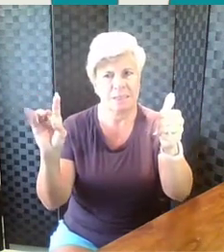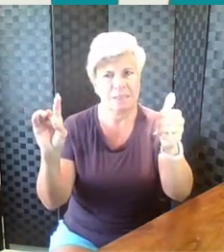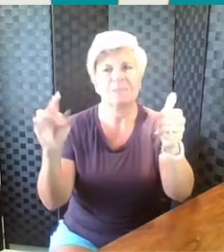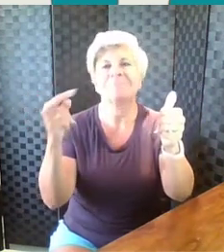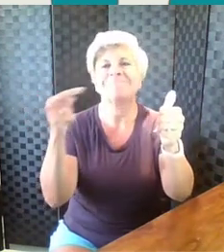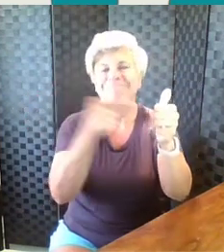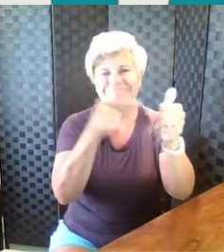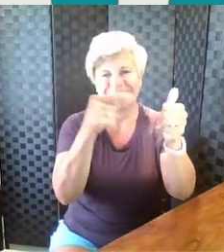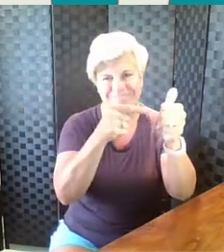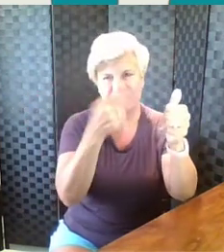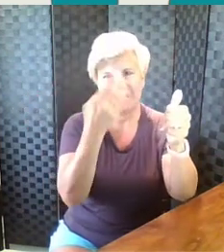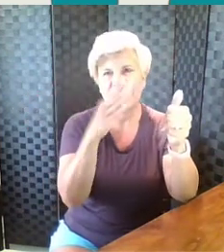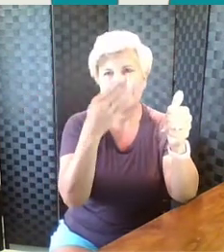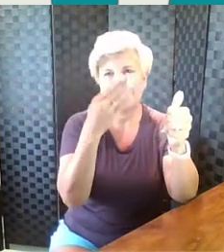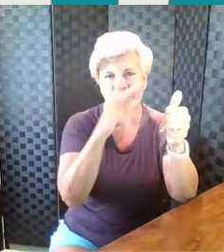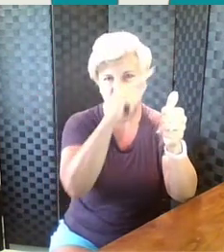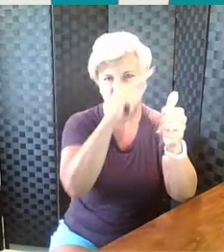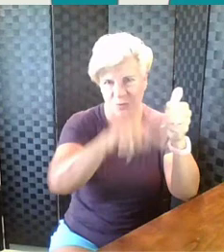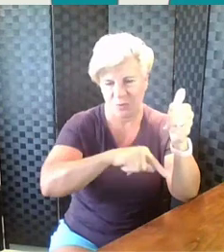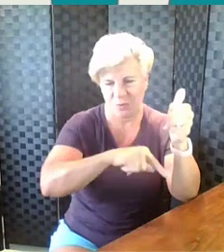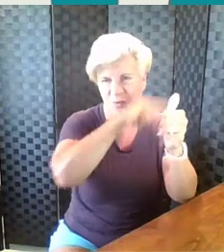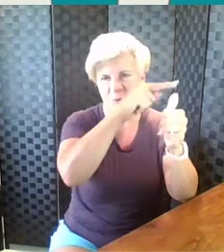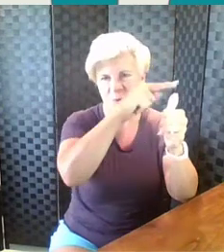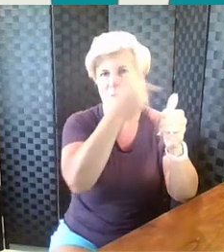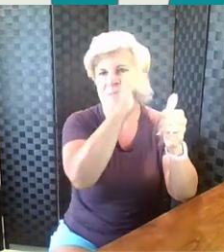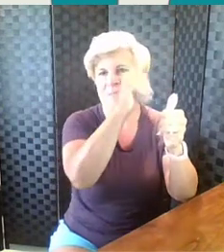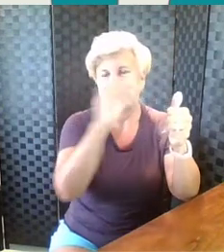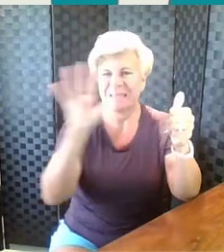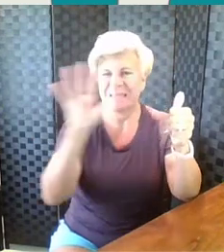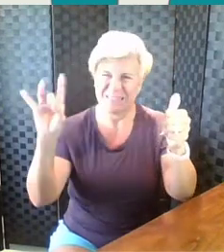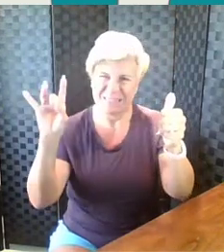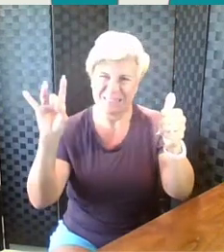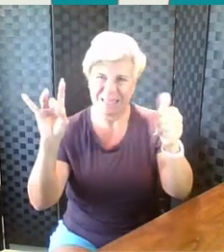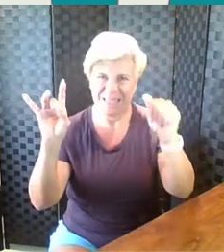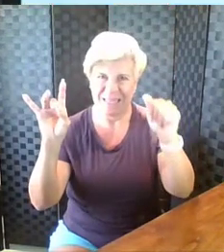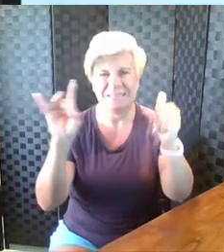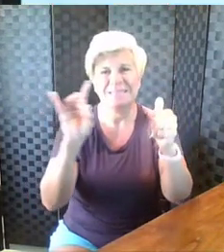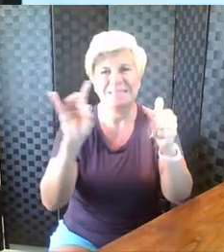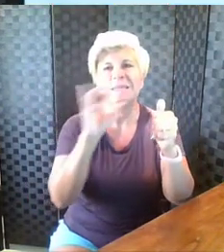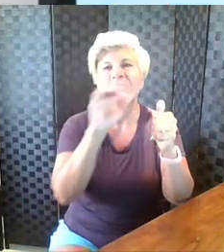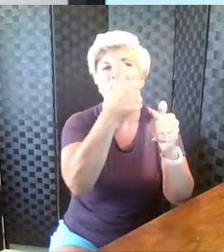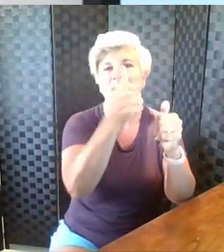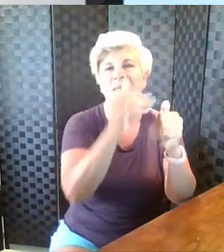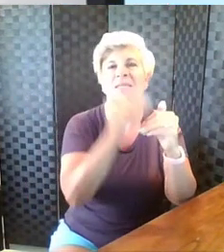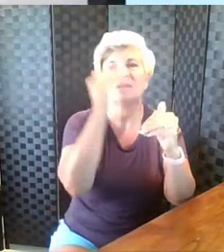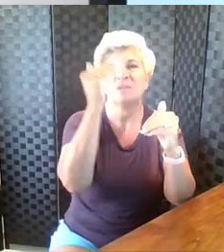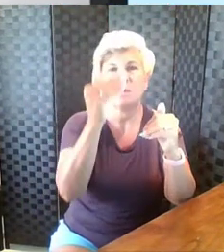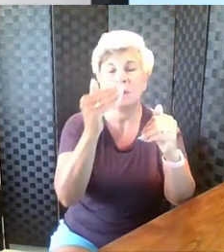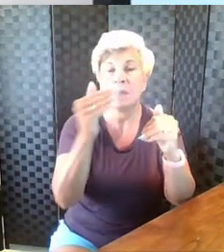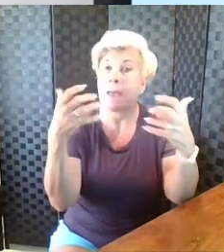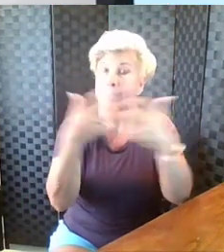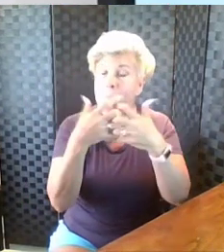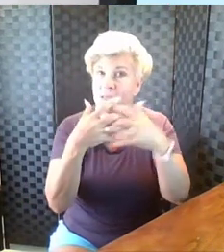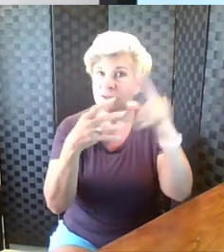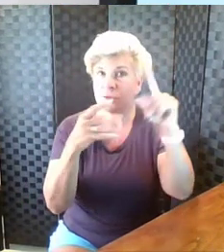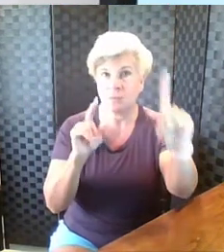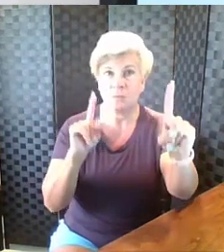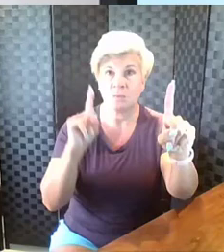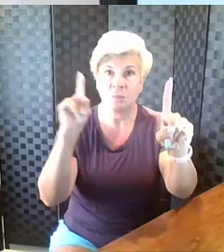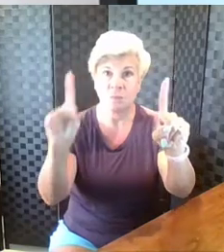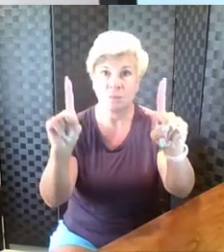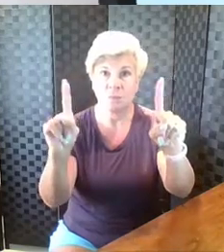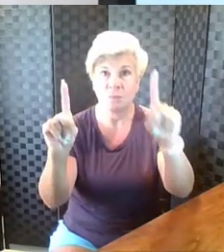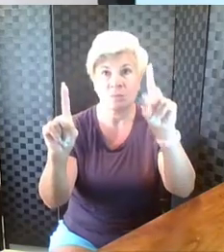Very good. I heard a lot of you say this group because it gets up to 10, and this group we stopped at 8. We could go ahead and try our matching. 1,